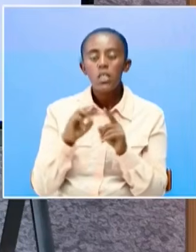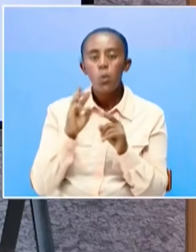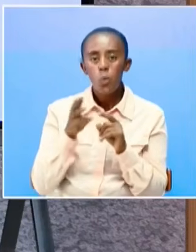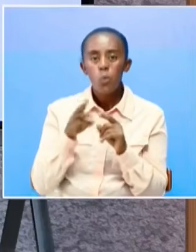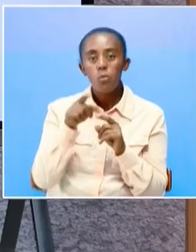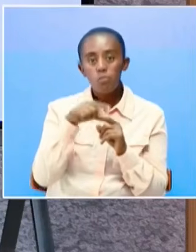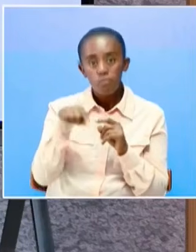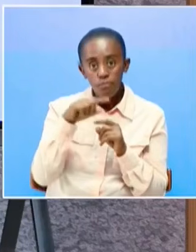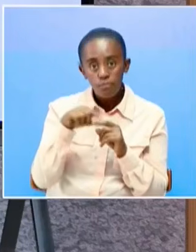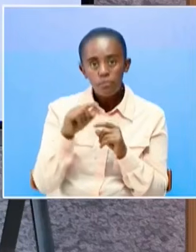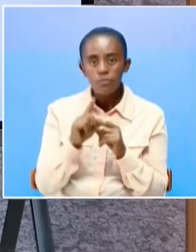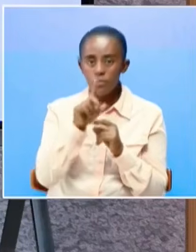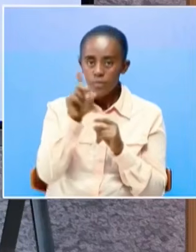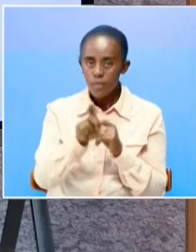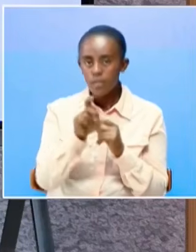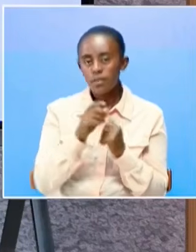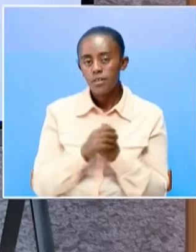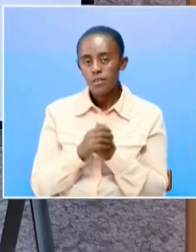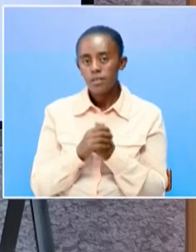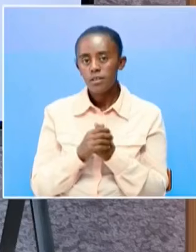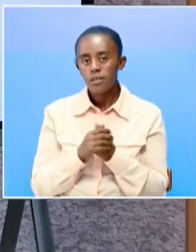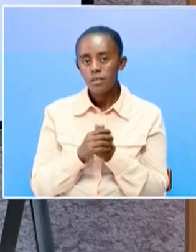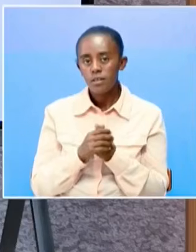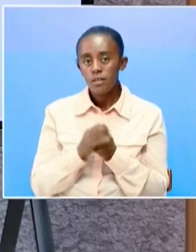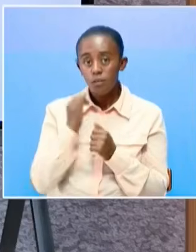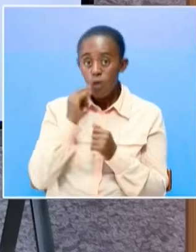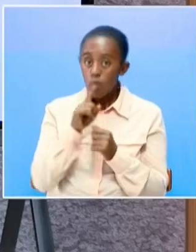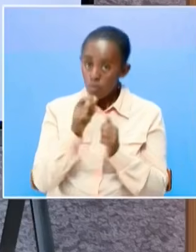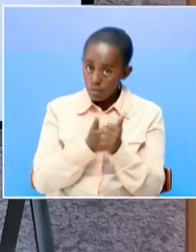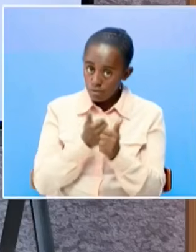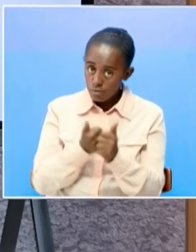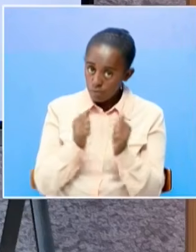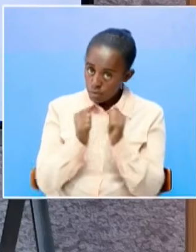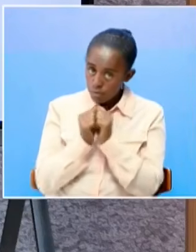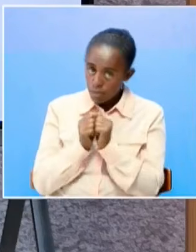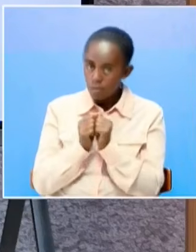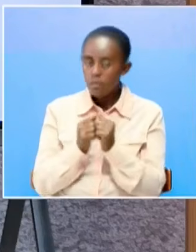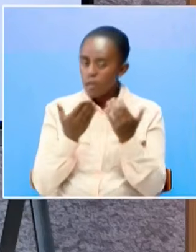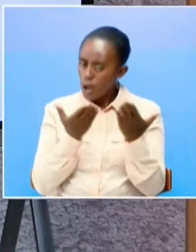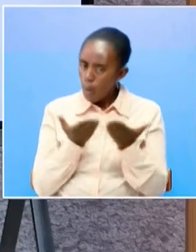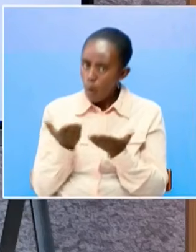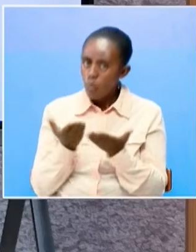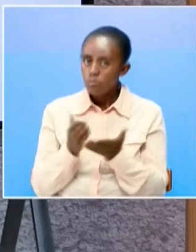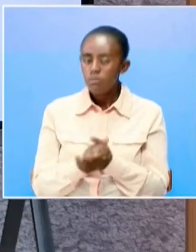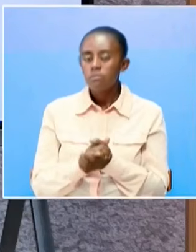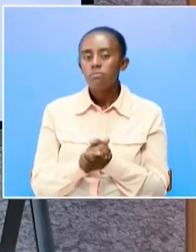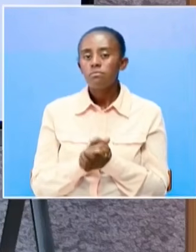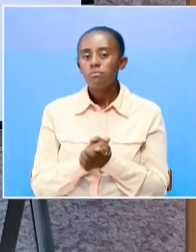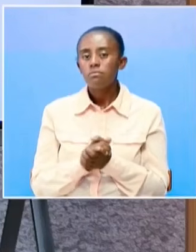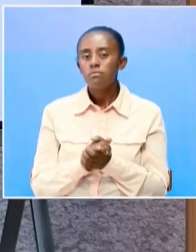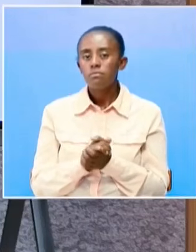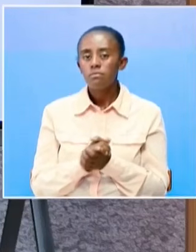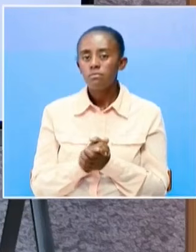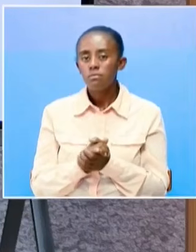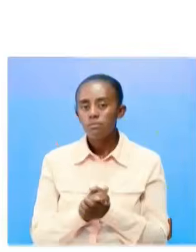be asked if you are ready. Good. Come on here.